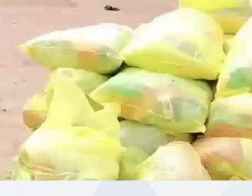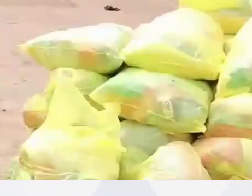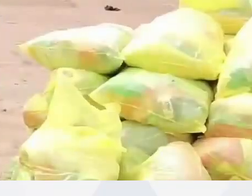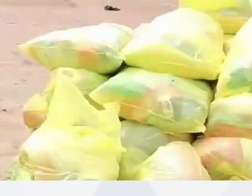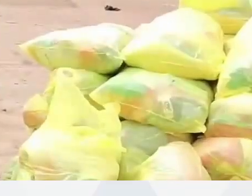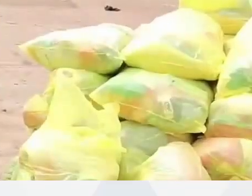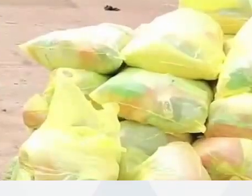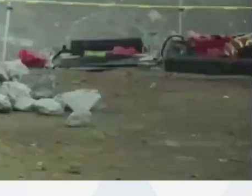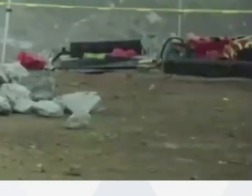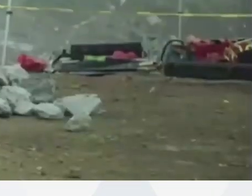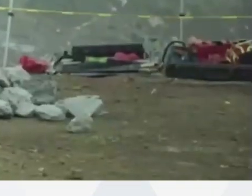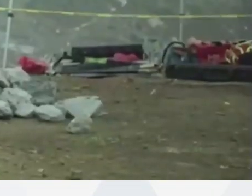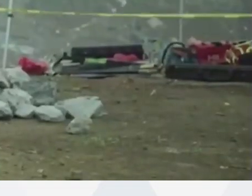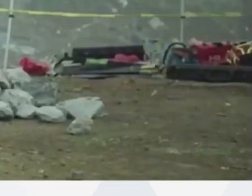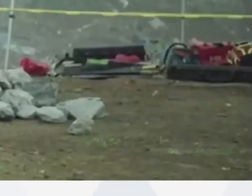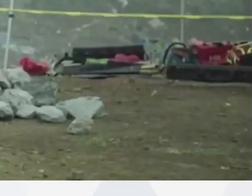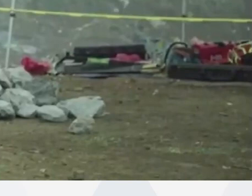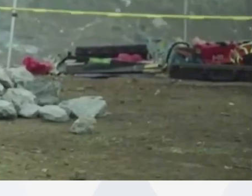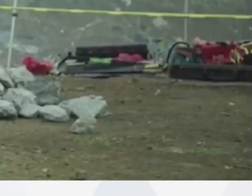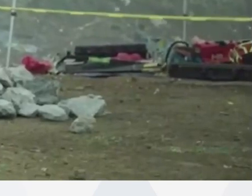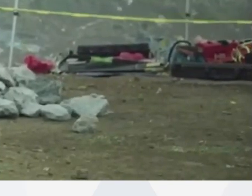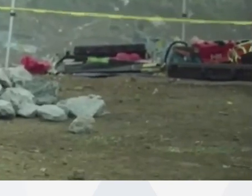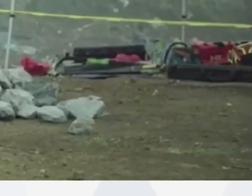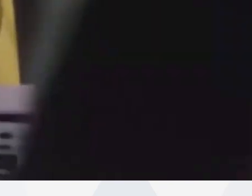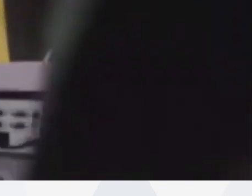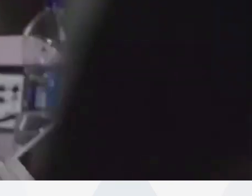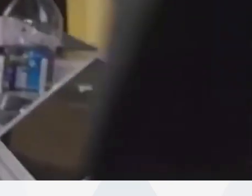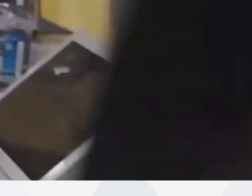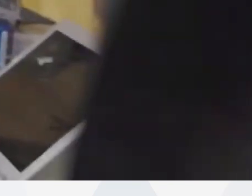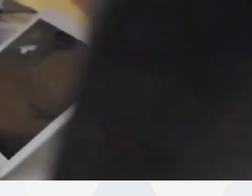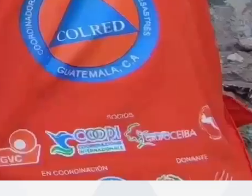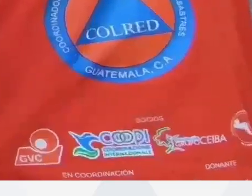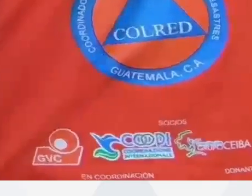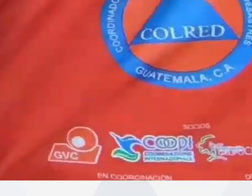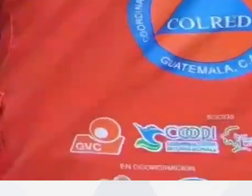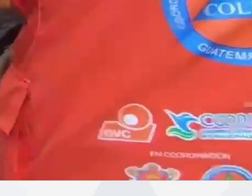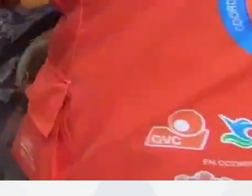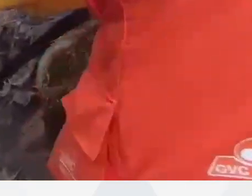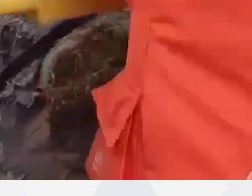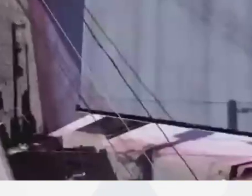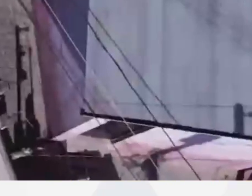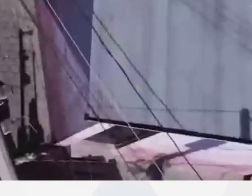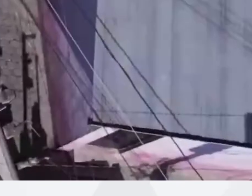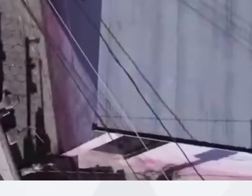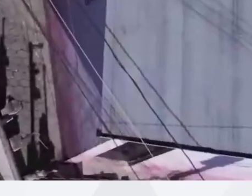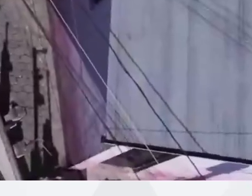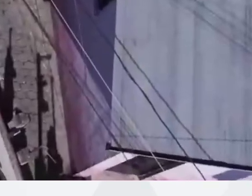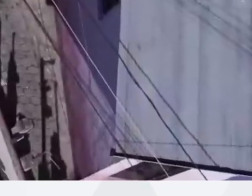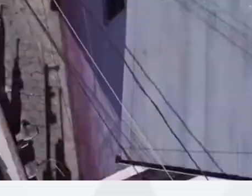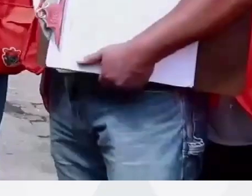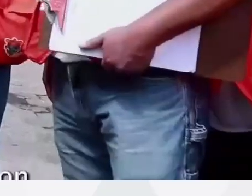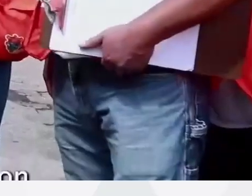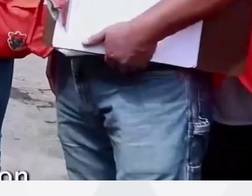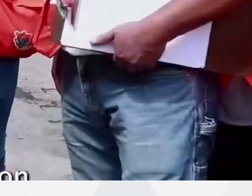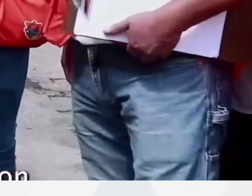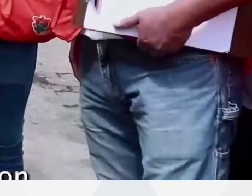a actores de todos los niveles. La alerta temprana y la acción anticipatoria salvan